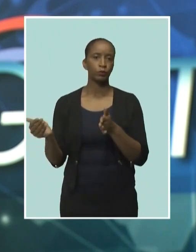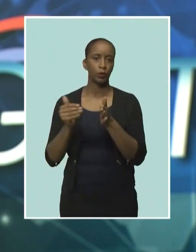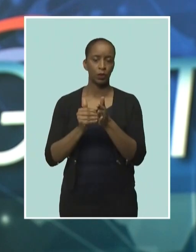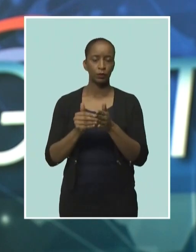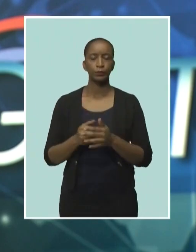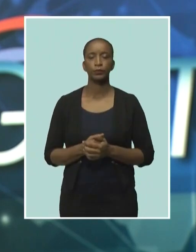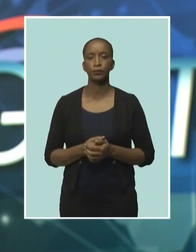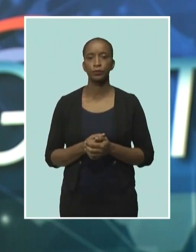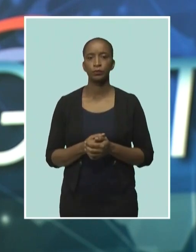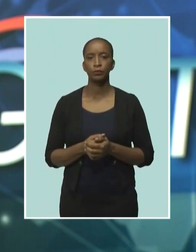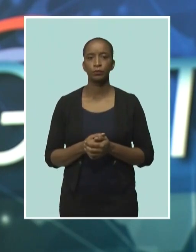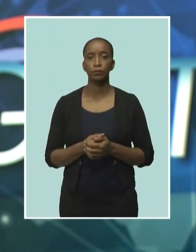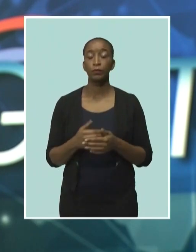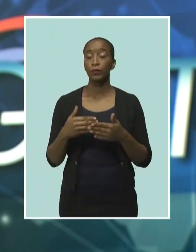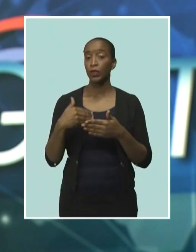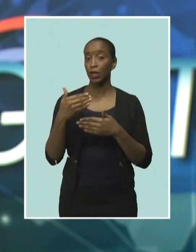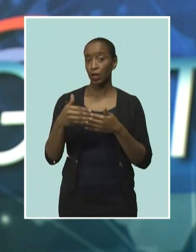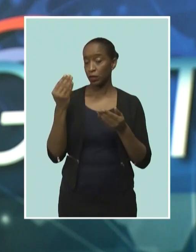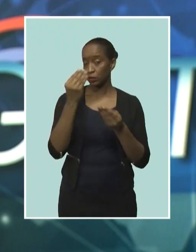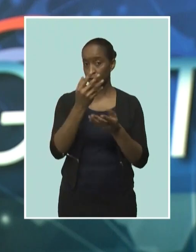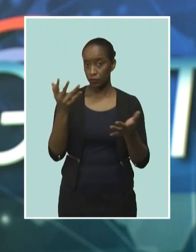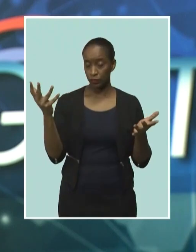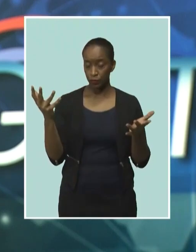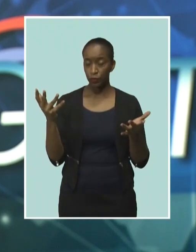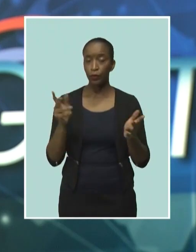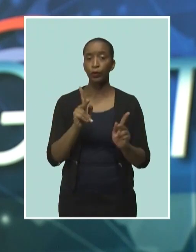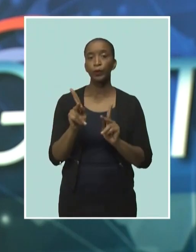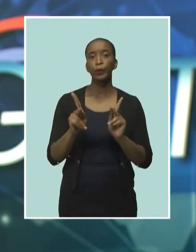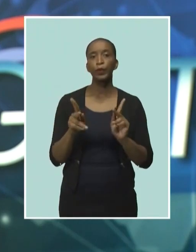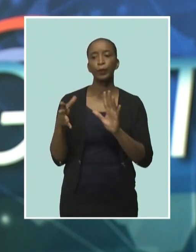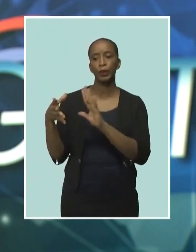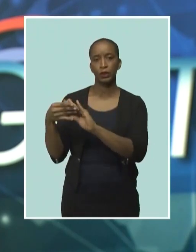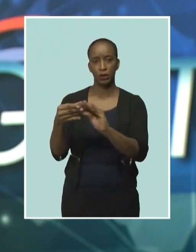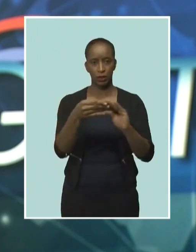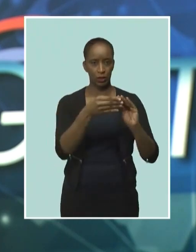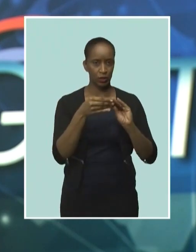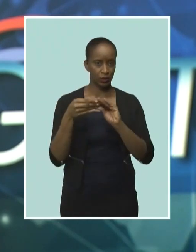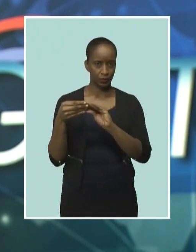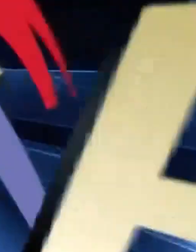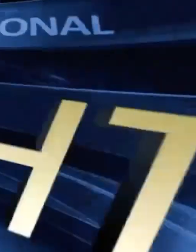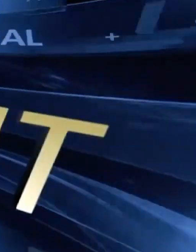on Newsnight, officials urging Barbadians to make their voices heard on education